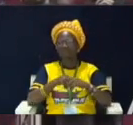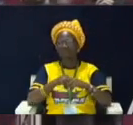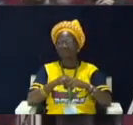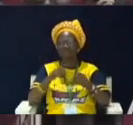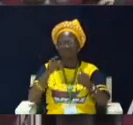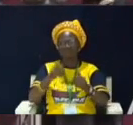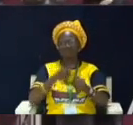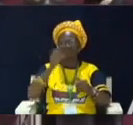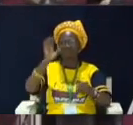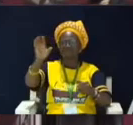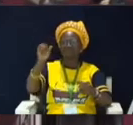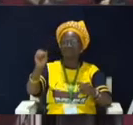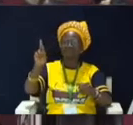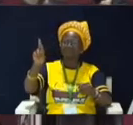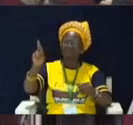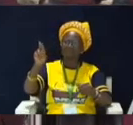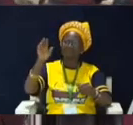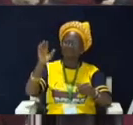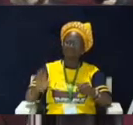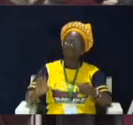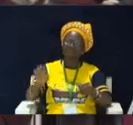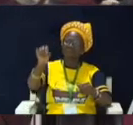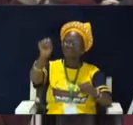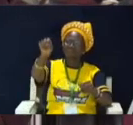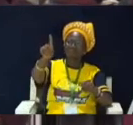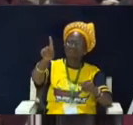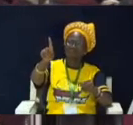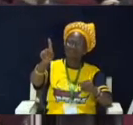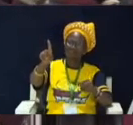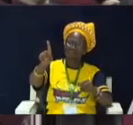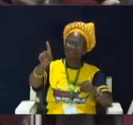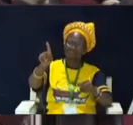1 Corinthians chapter 11.